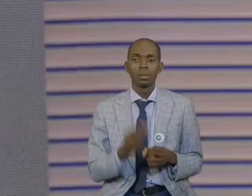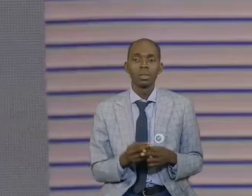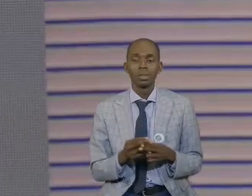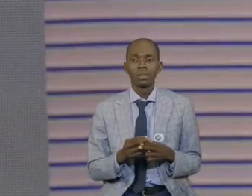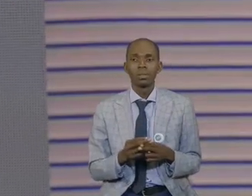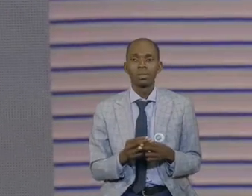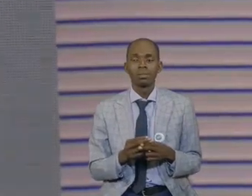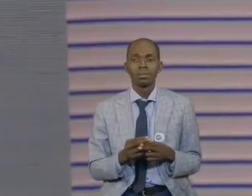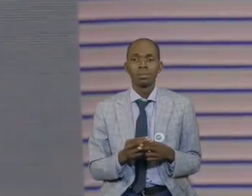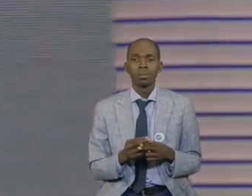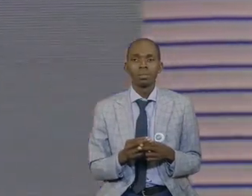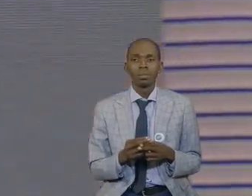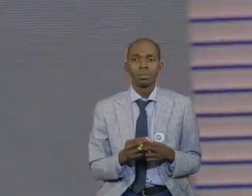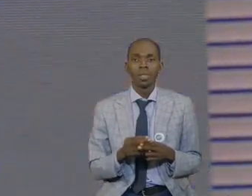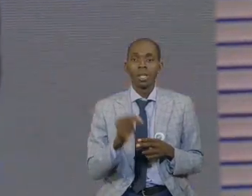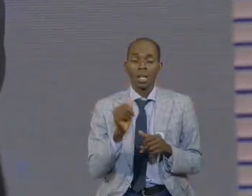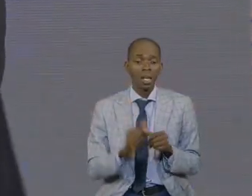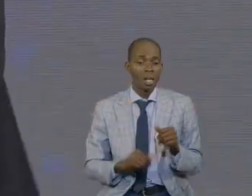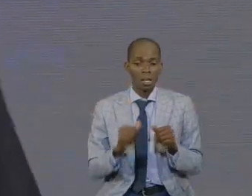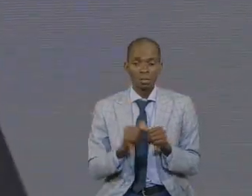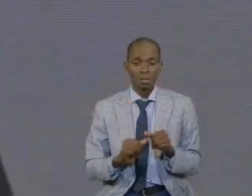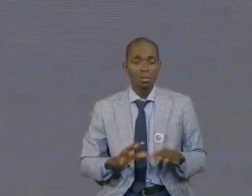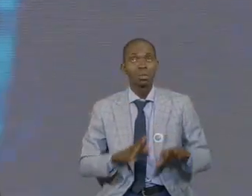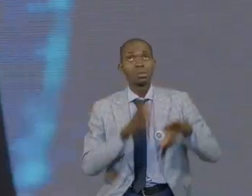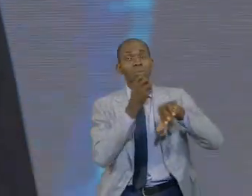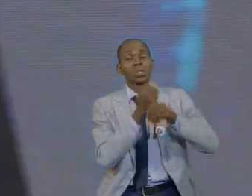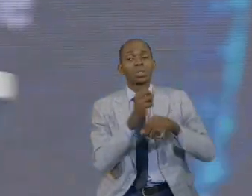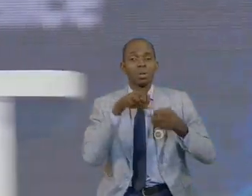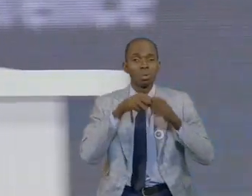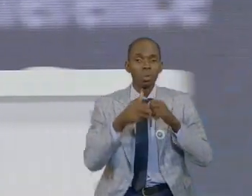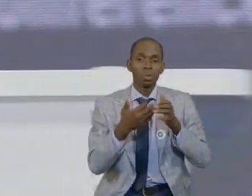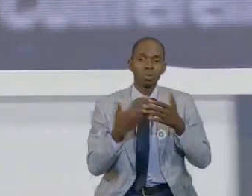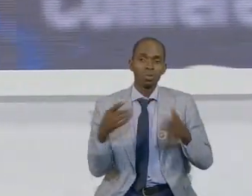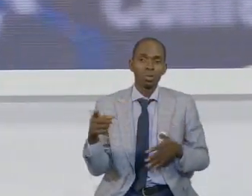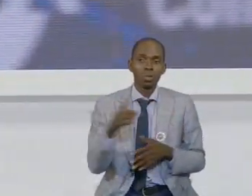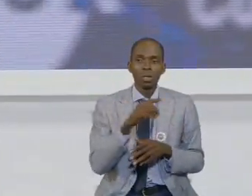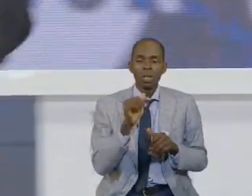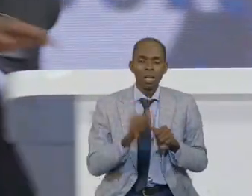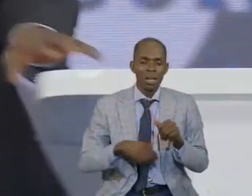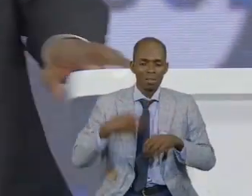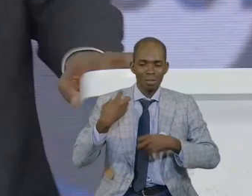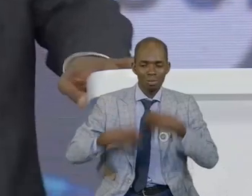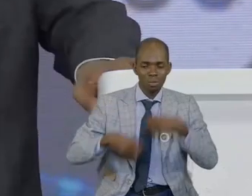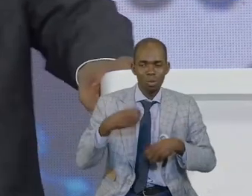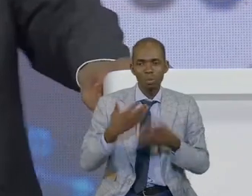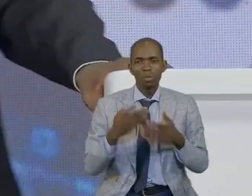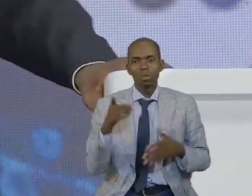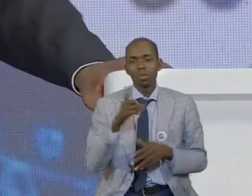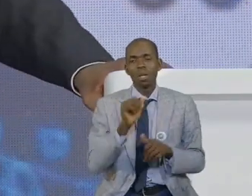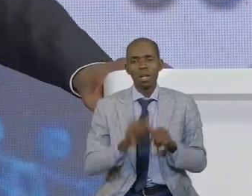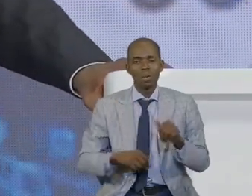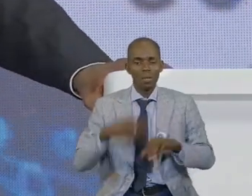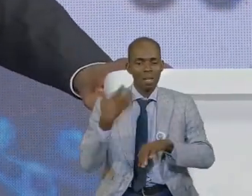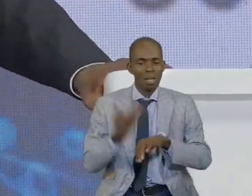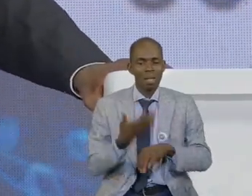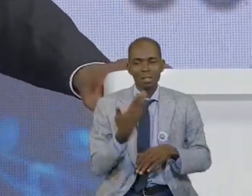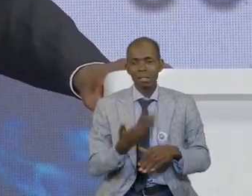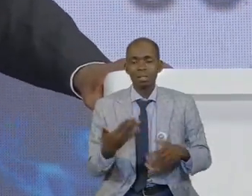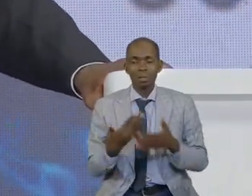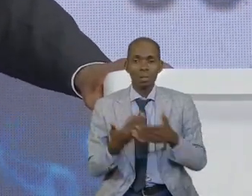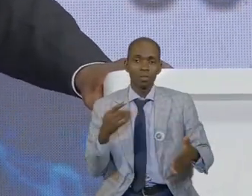you, every difficulty before you, every hindrance before you, this